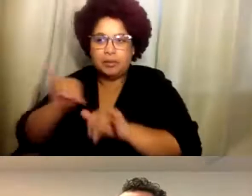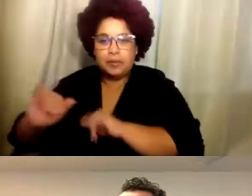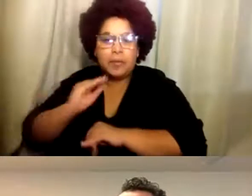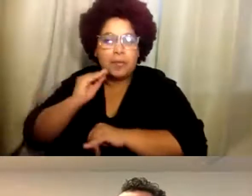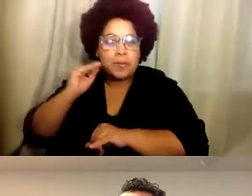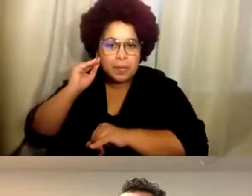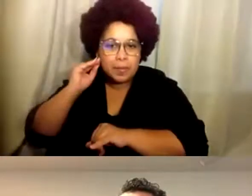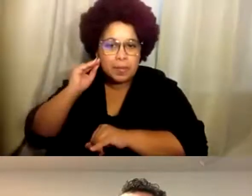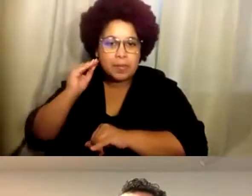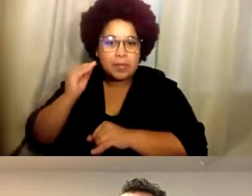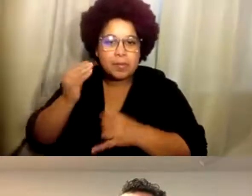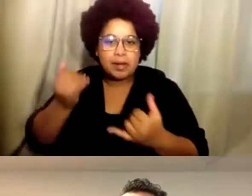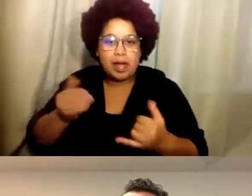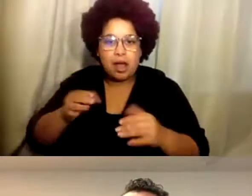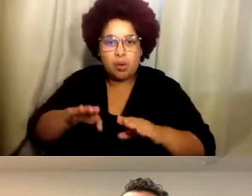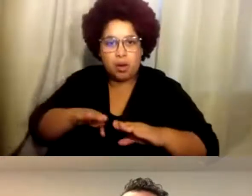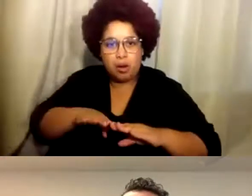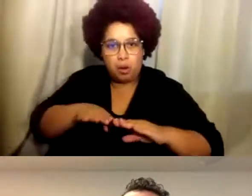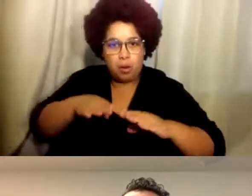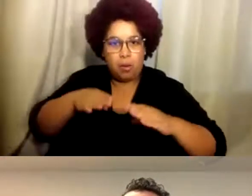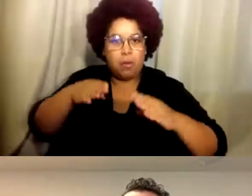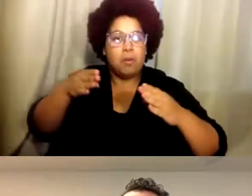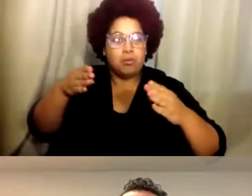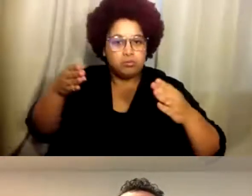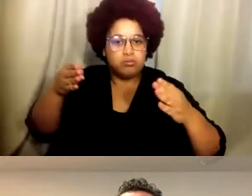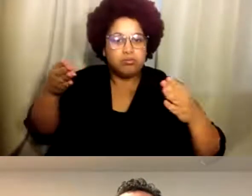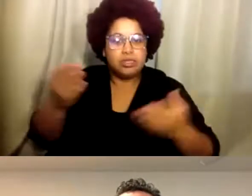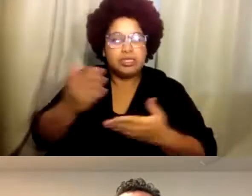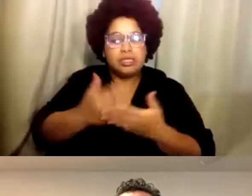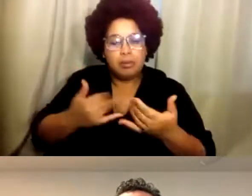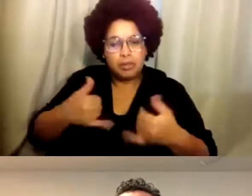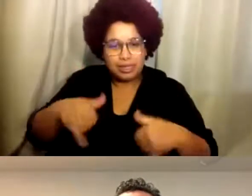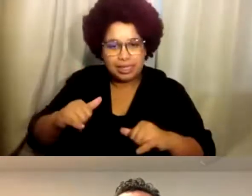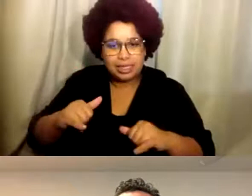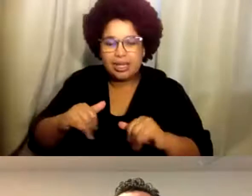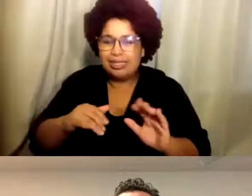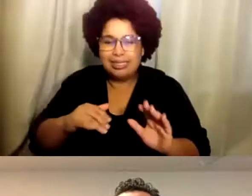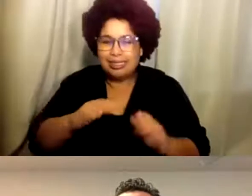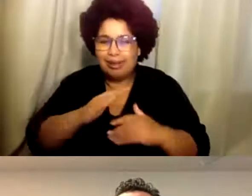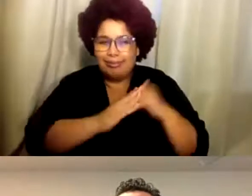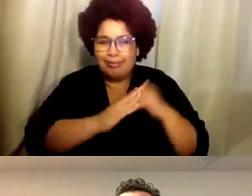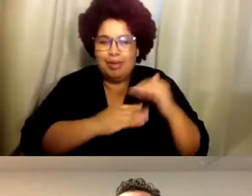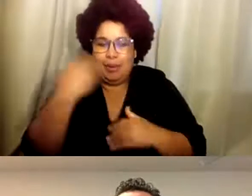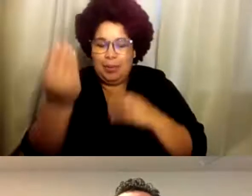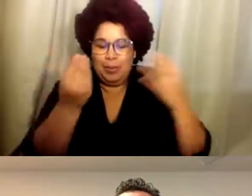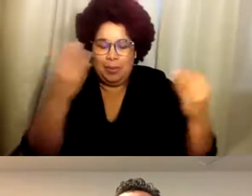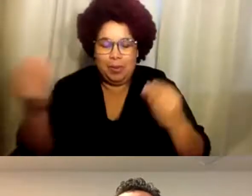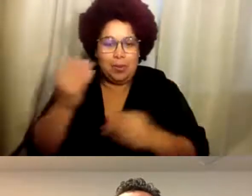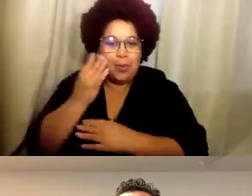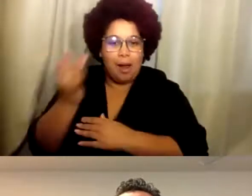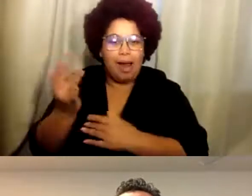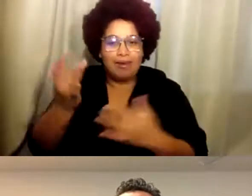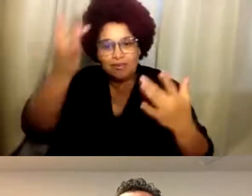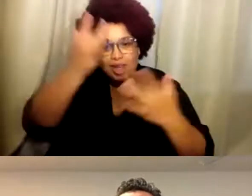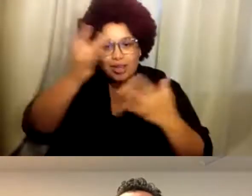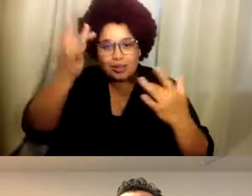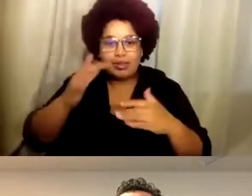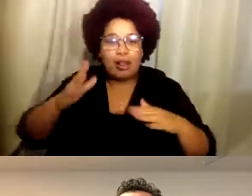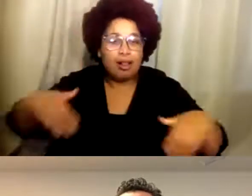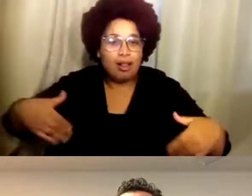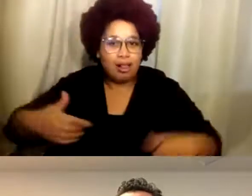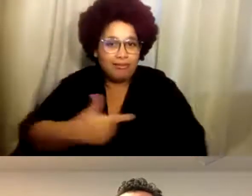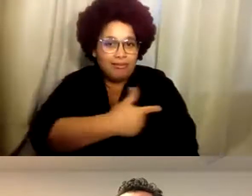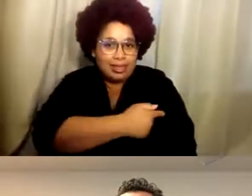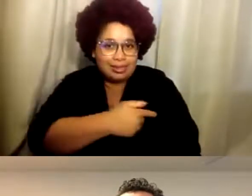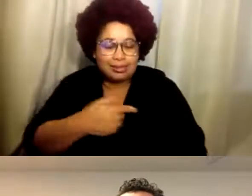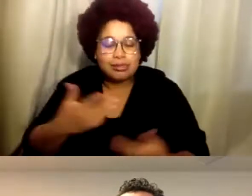now that we're opening back up, we're doing some people are still afraid to go out because of the virus, and they haven't gotten